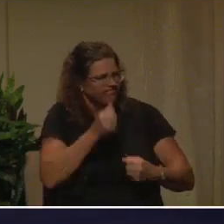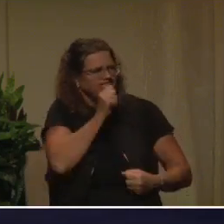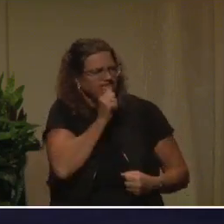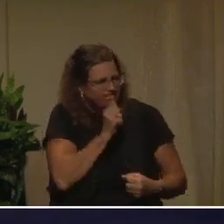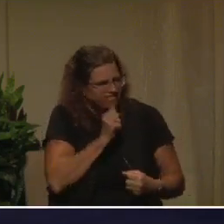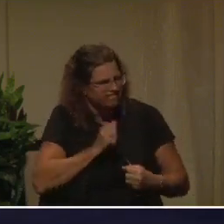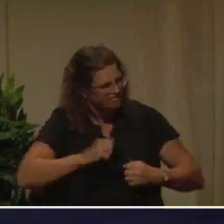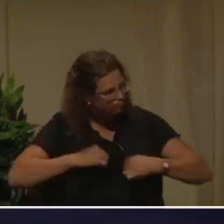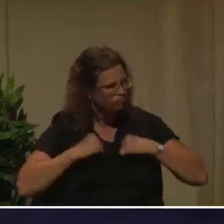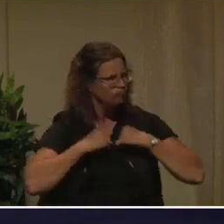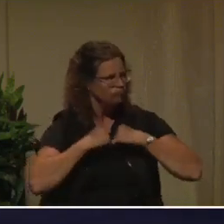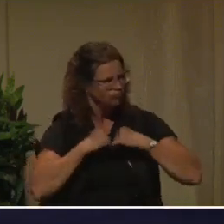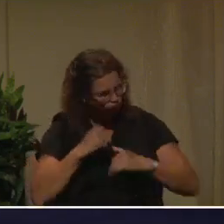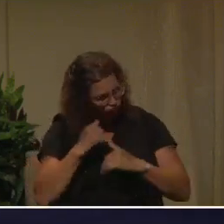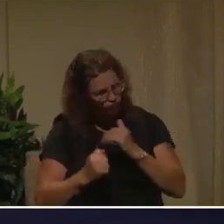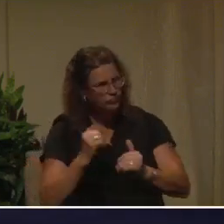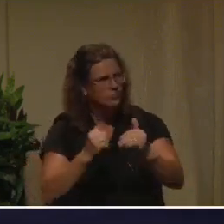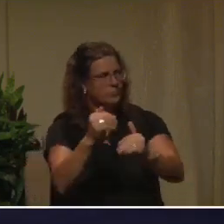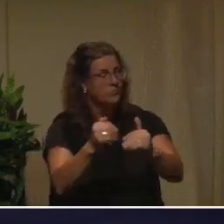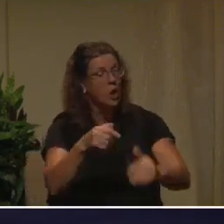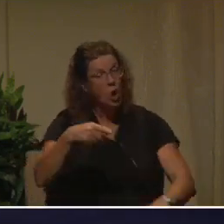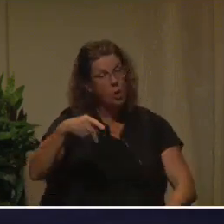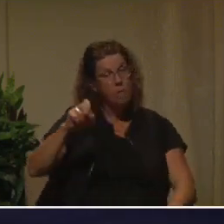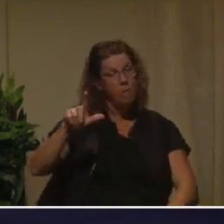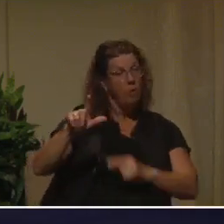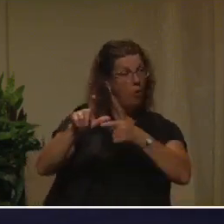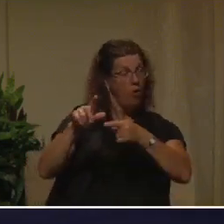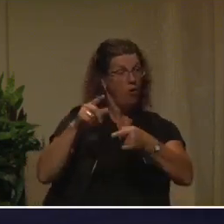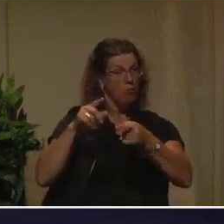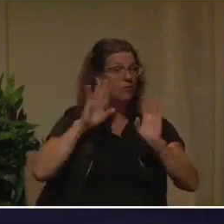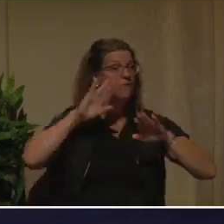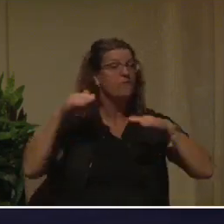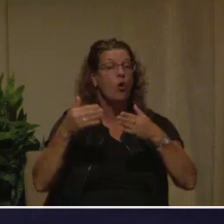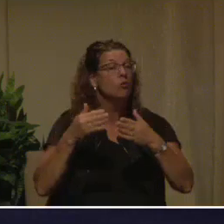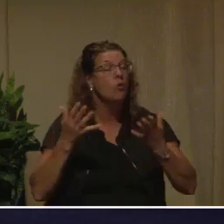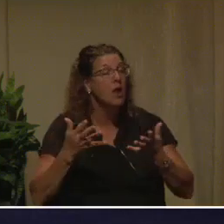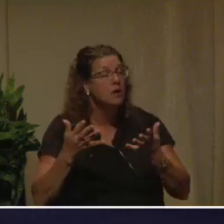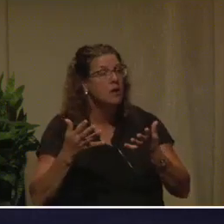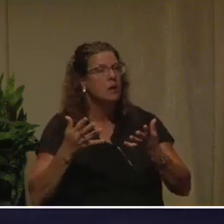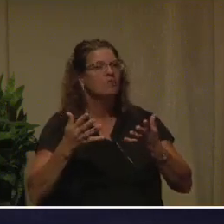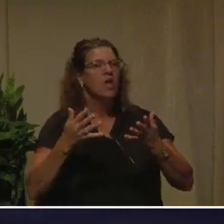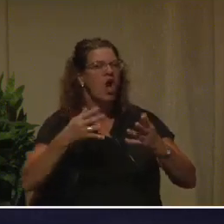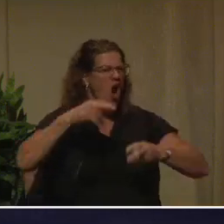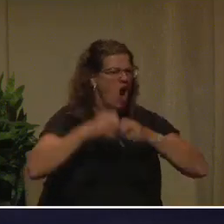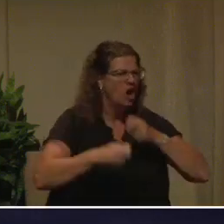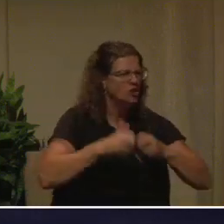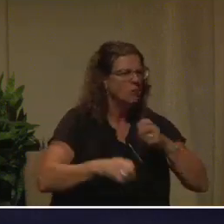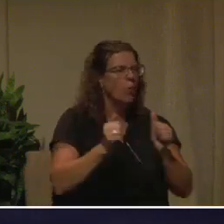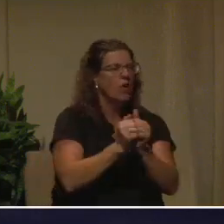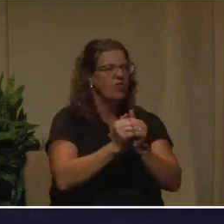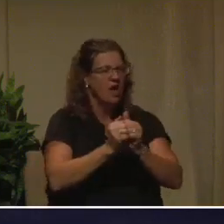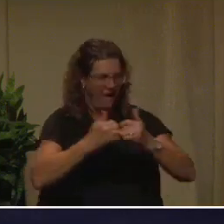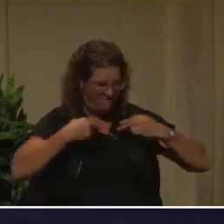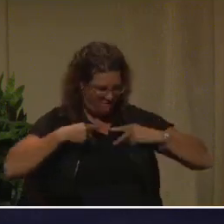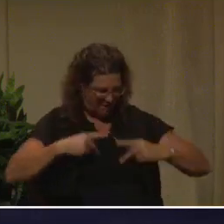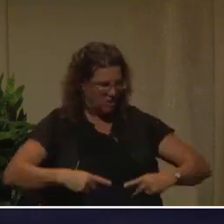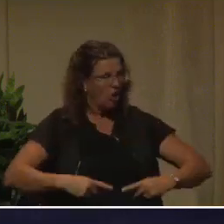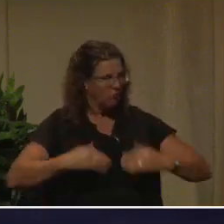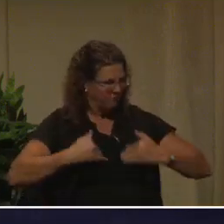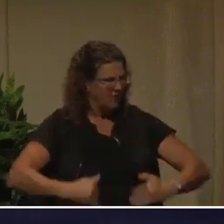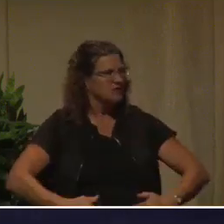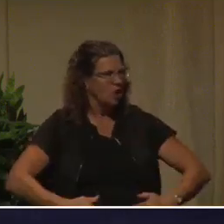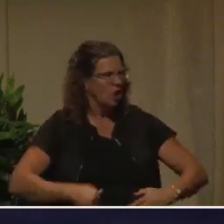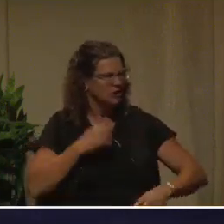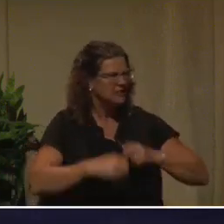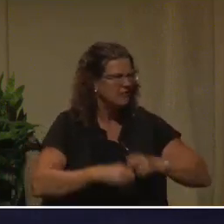Paul's focus is on the hardship that comes through physical difficulty. So if you experience physical